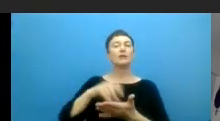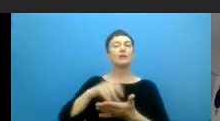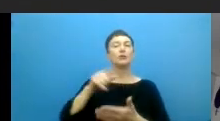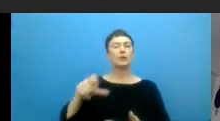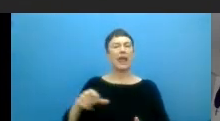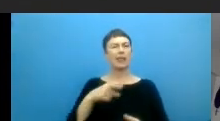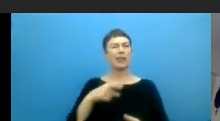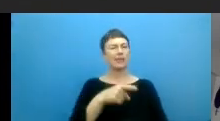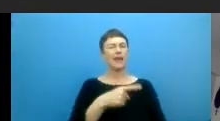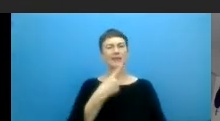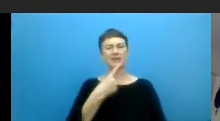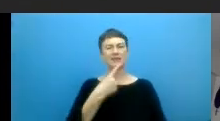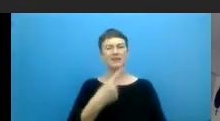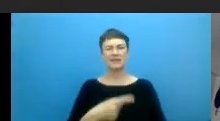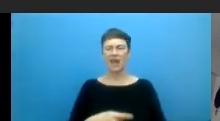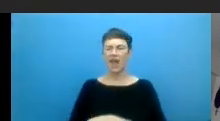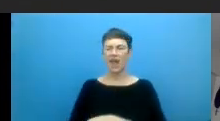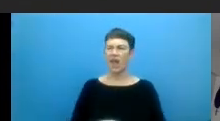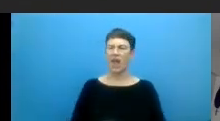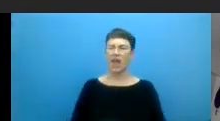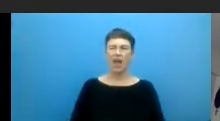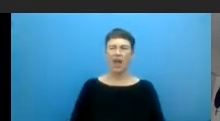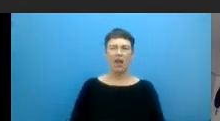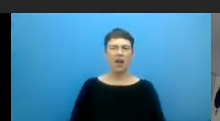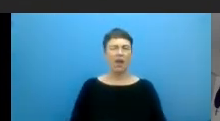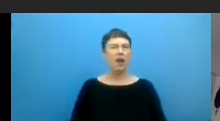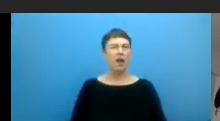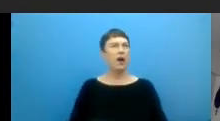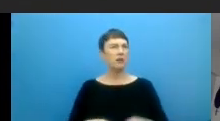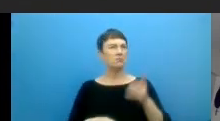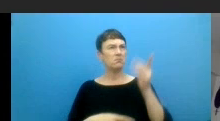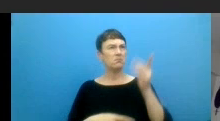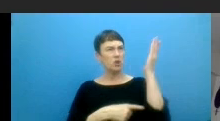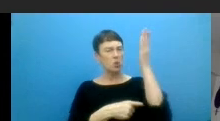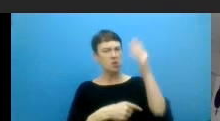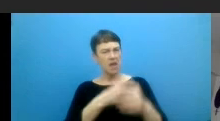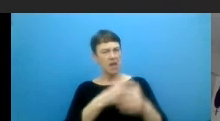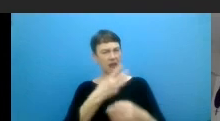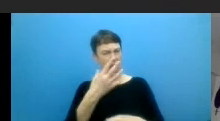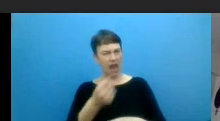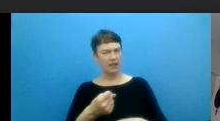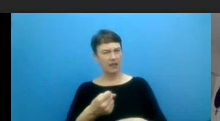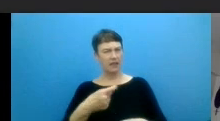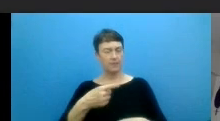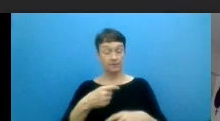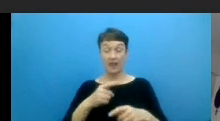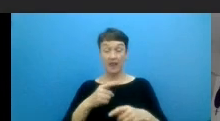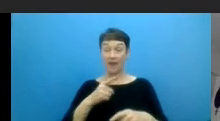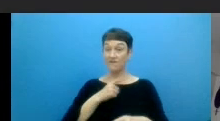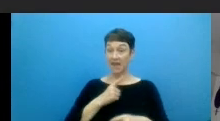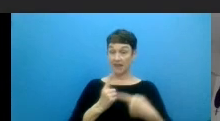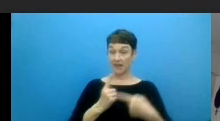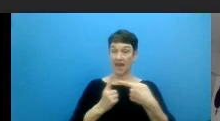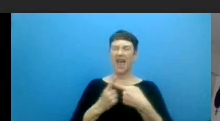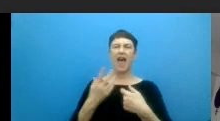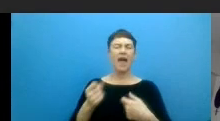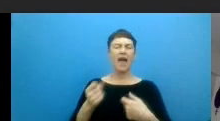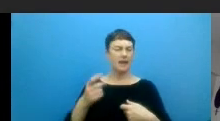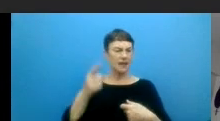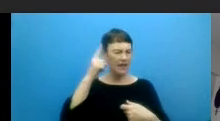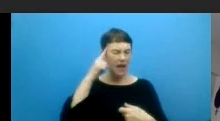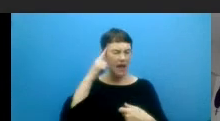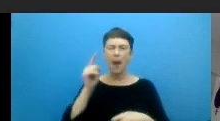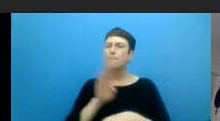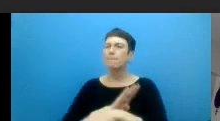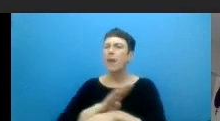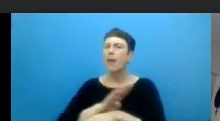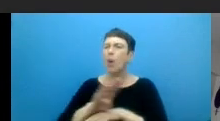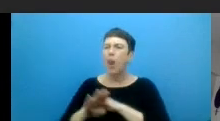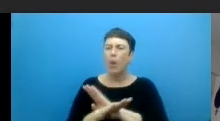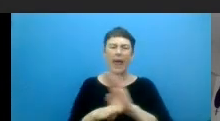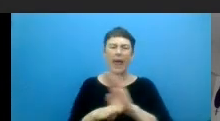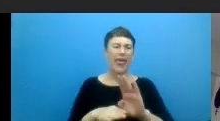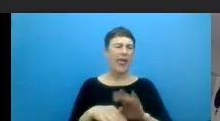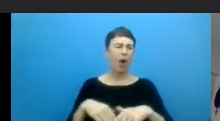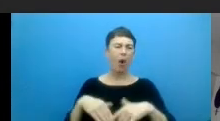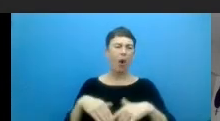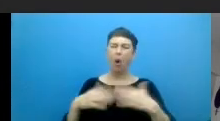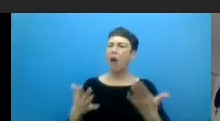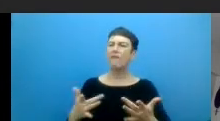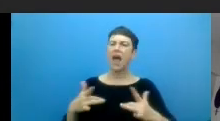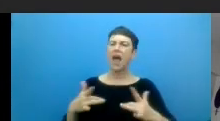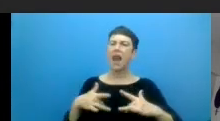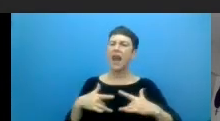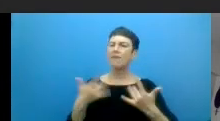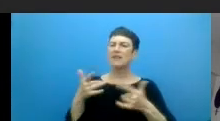was heavily penalized for writing in it was life sciences or biology or zoology, I'm not